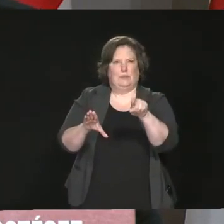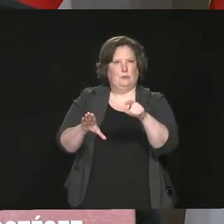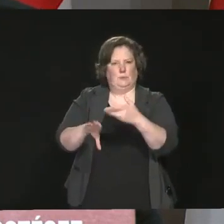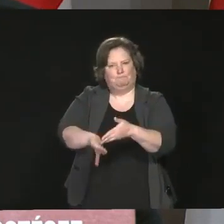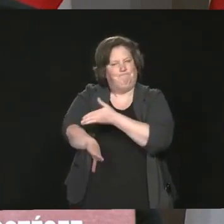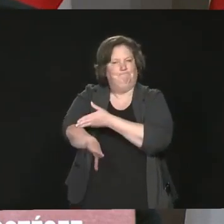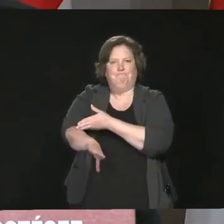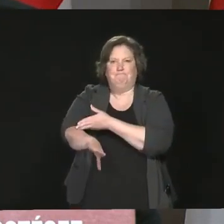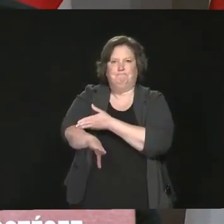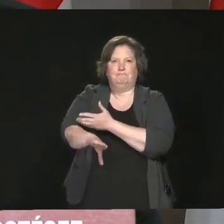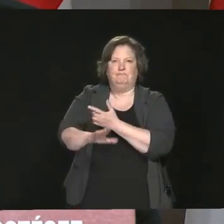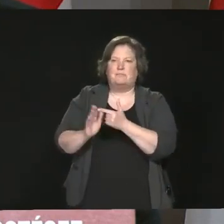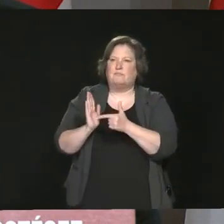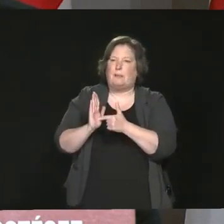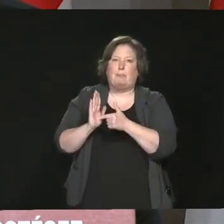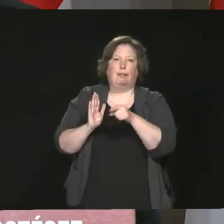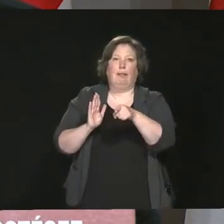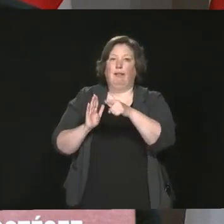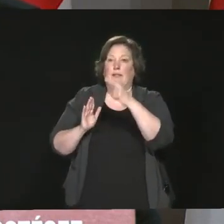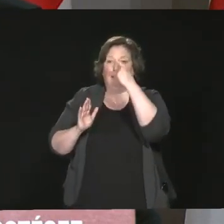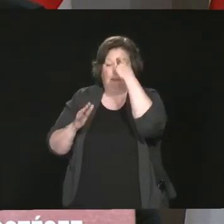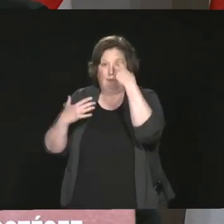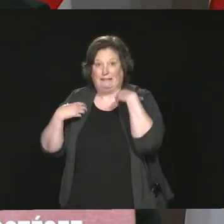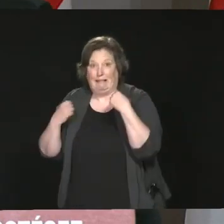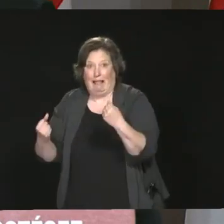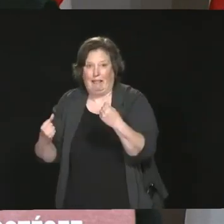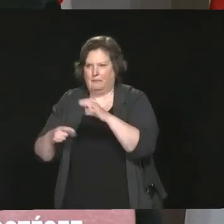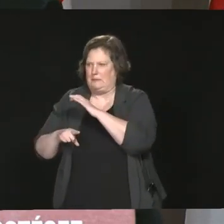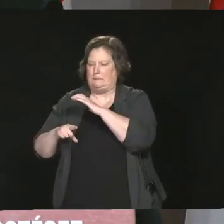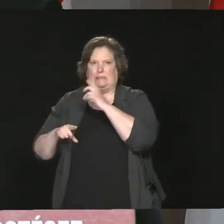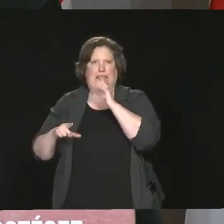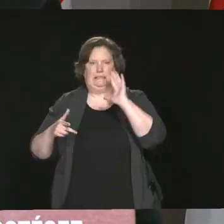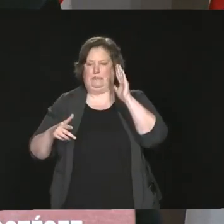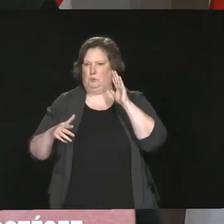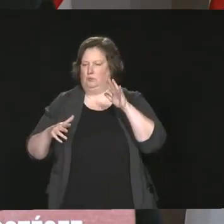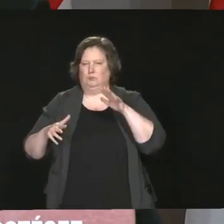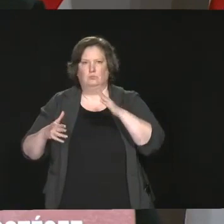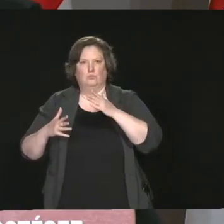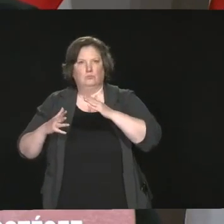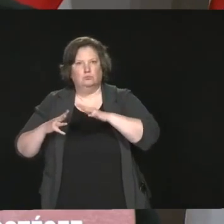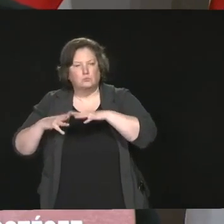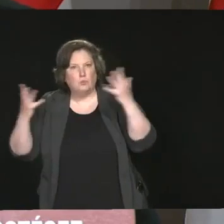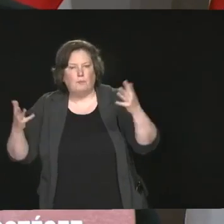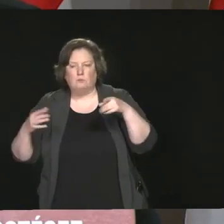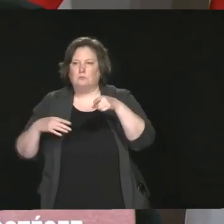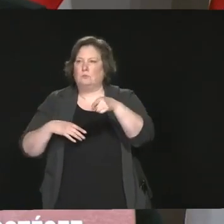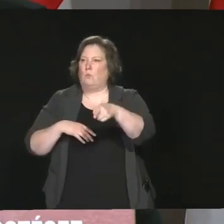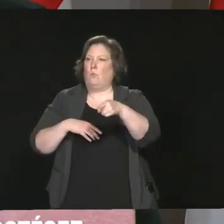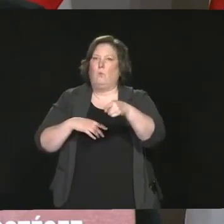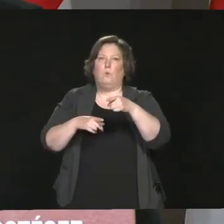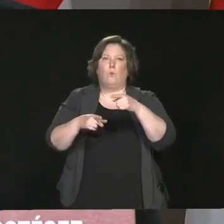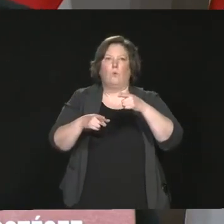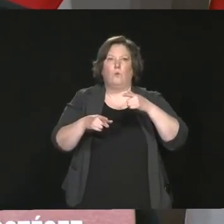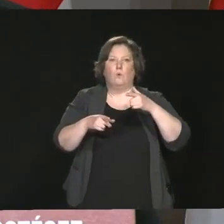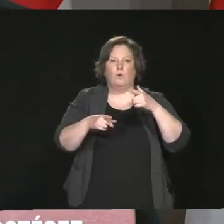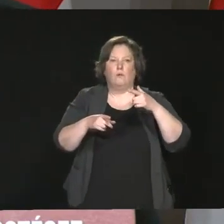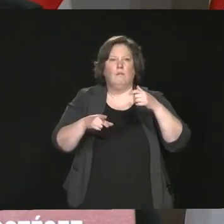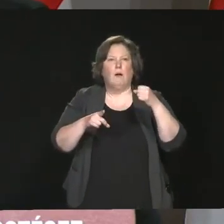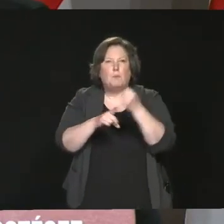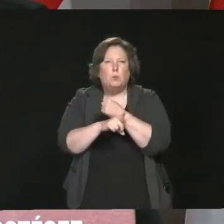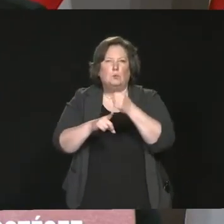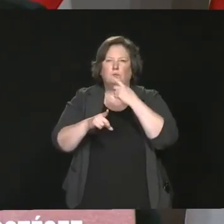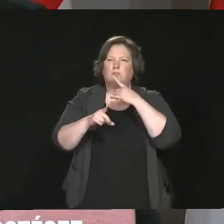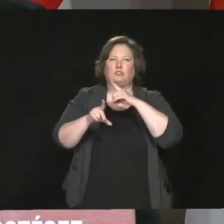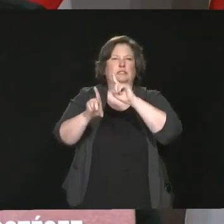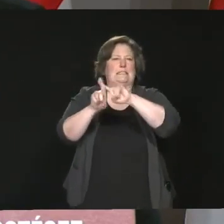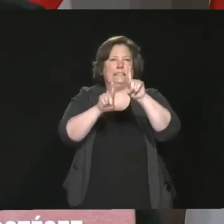and addiction, when we need to address the history of abuse and mistreatment and the generational trauma that comes